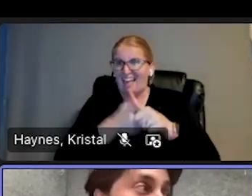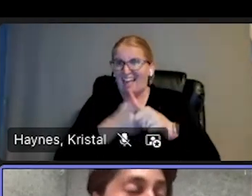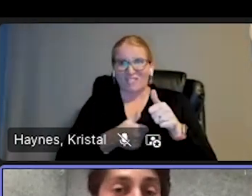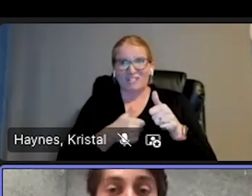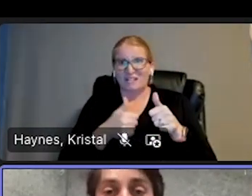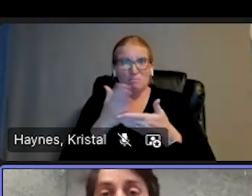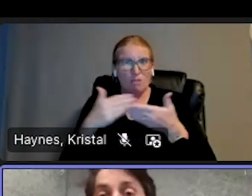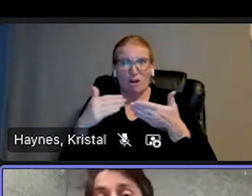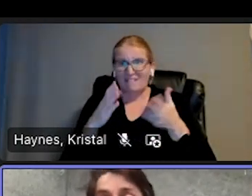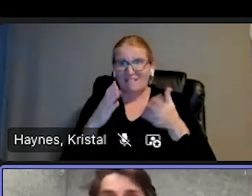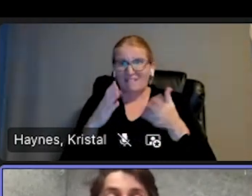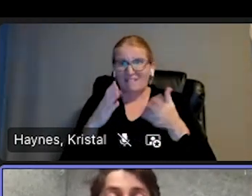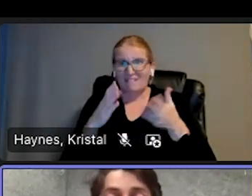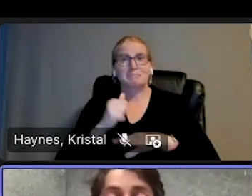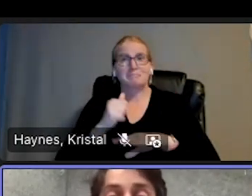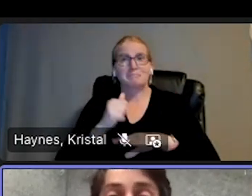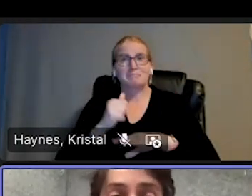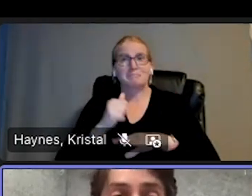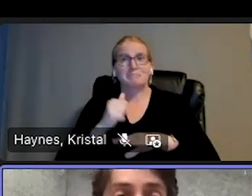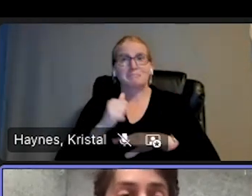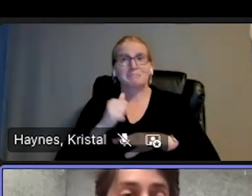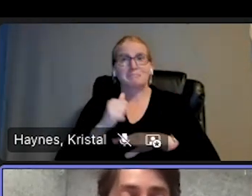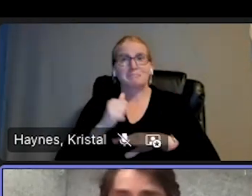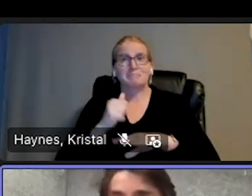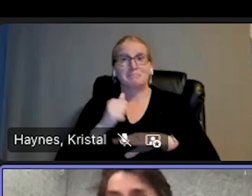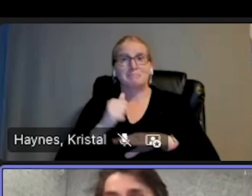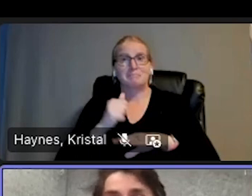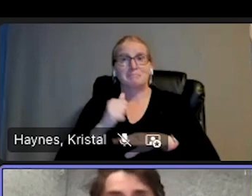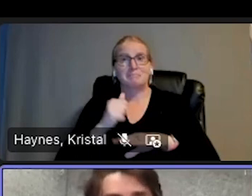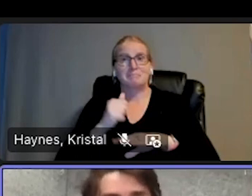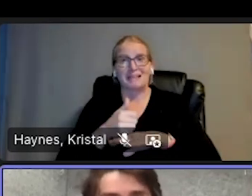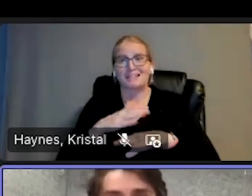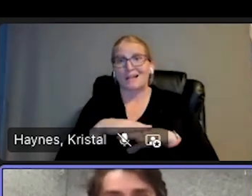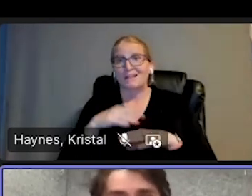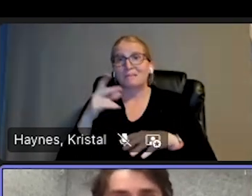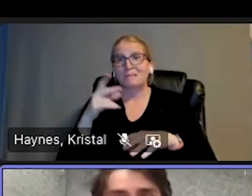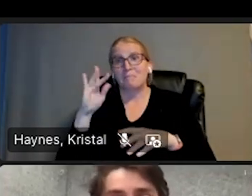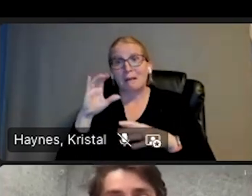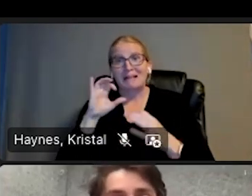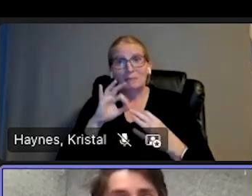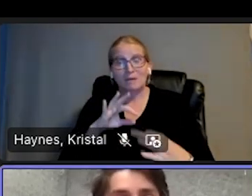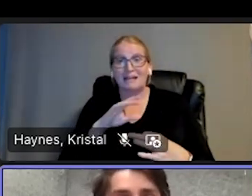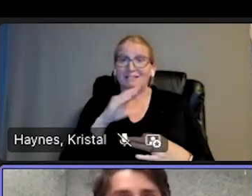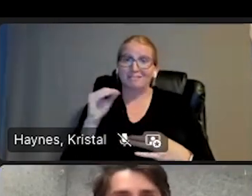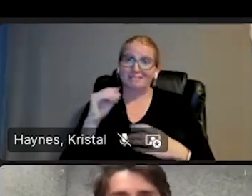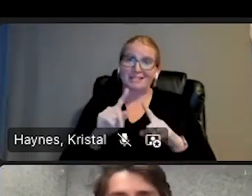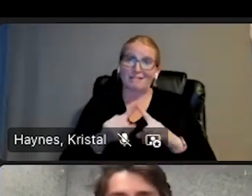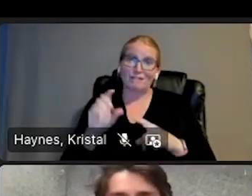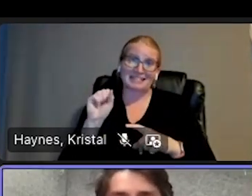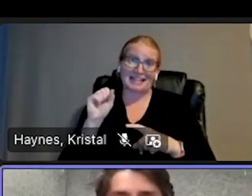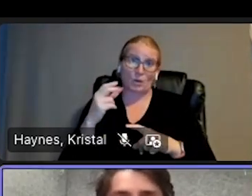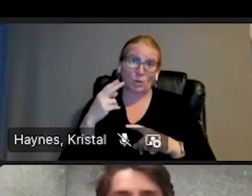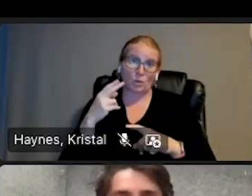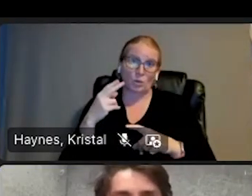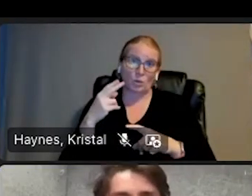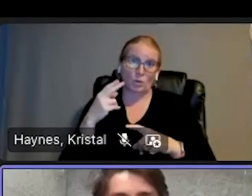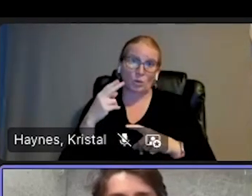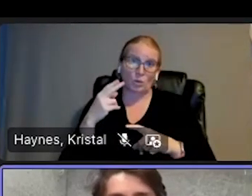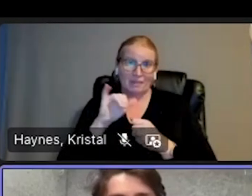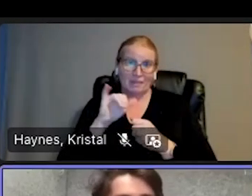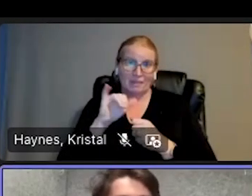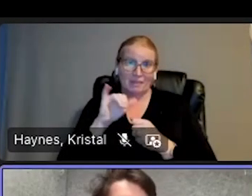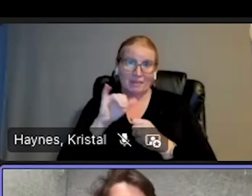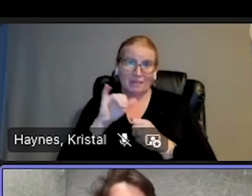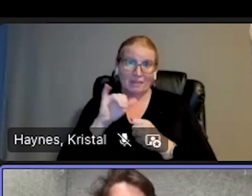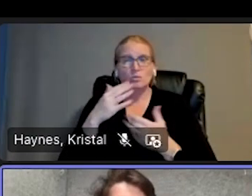have reviewed the draft. So thank you to everyone who's participated in that thus far. All